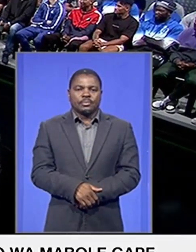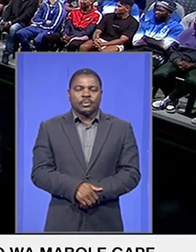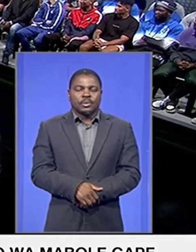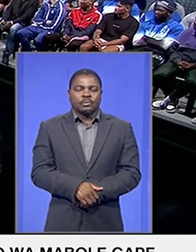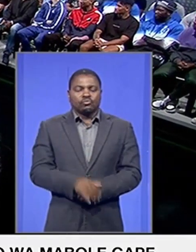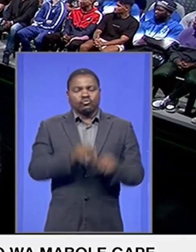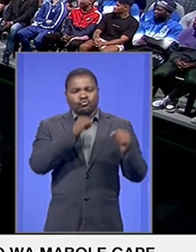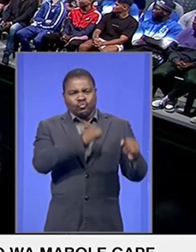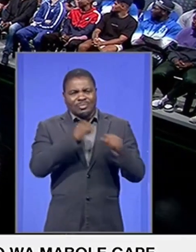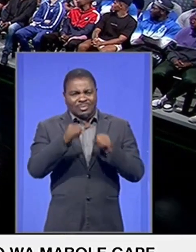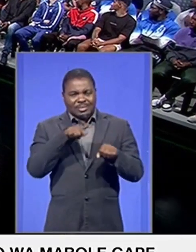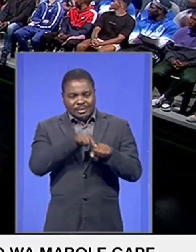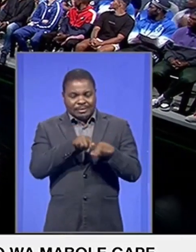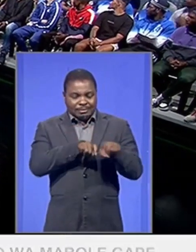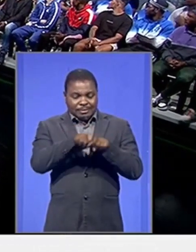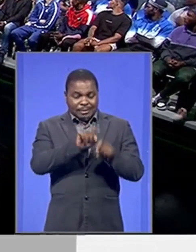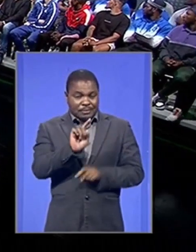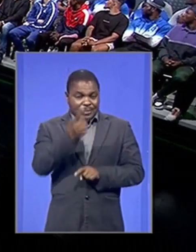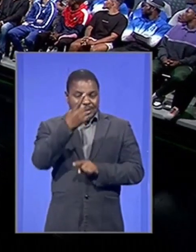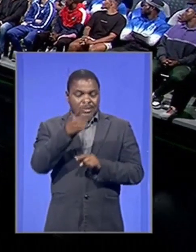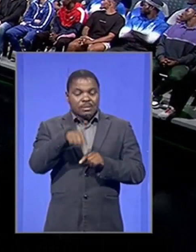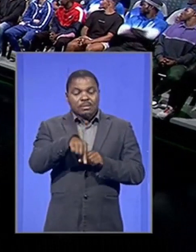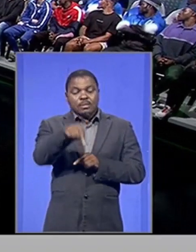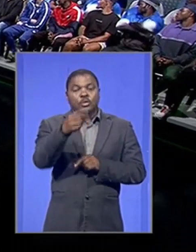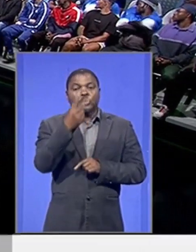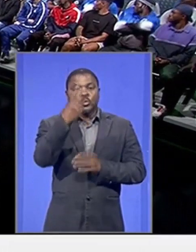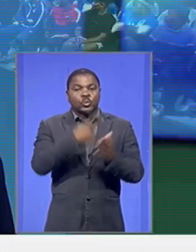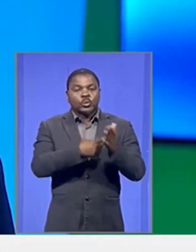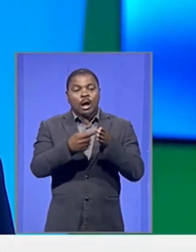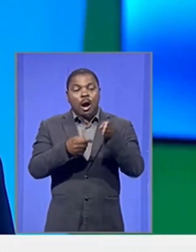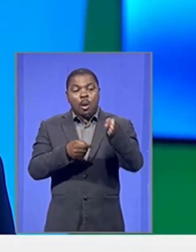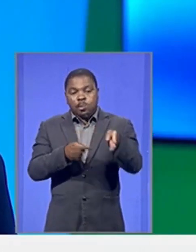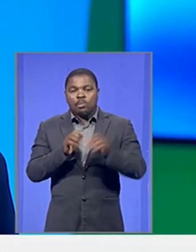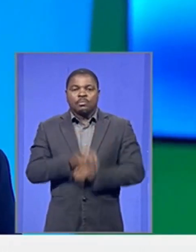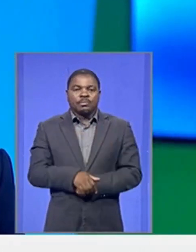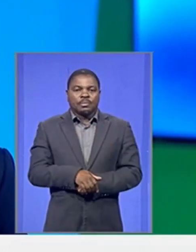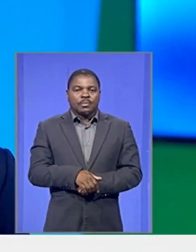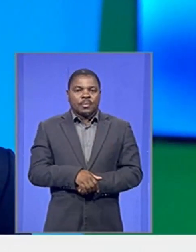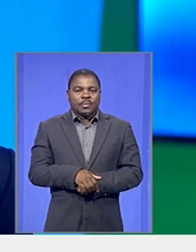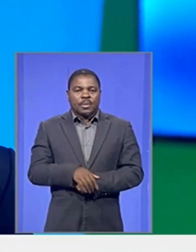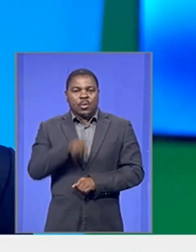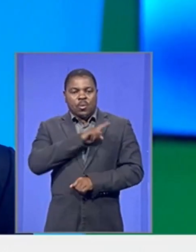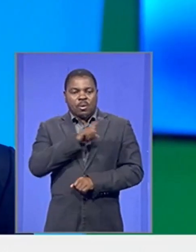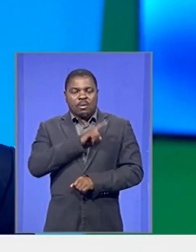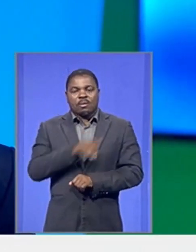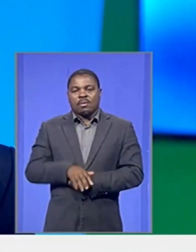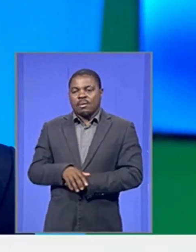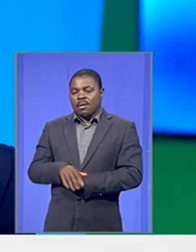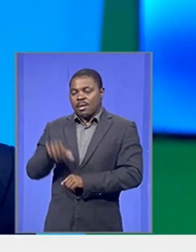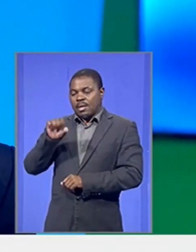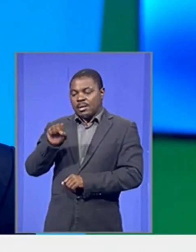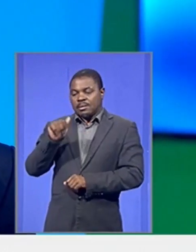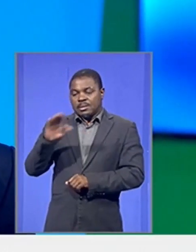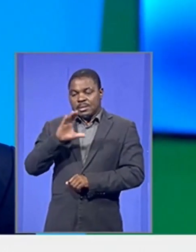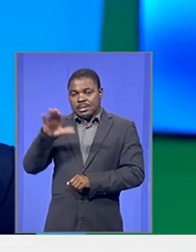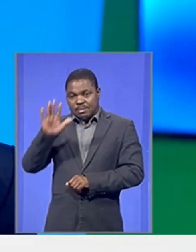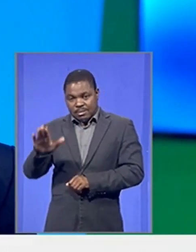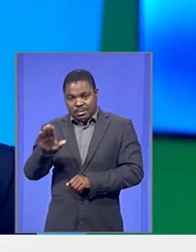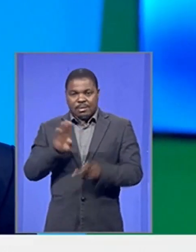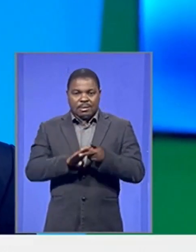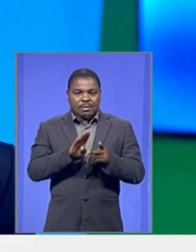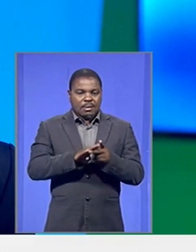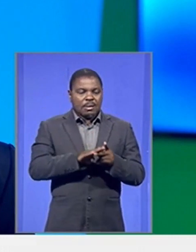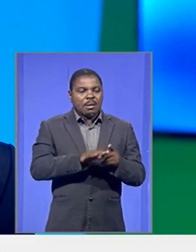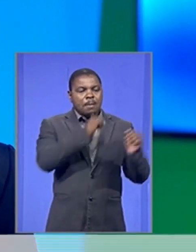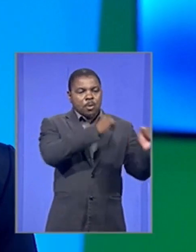Thonamente ya mathomo e tlo swarwa mo dibekeng tše pedi tšeo di tlago morago ga kwano magareng ga SABC le